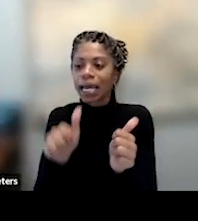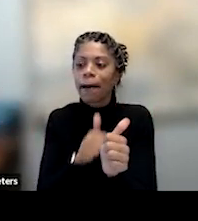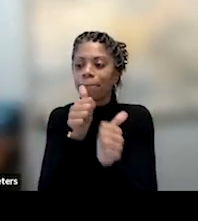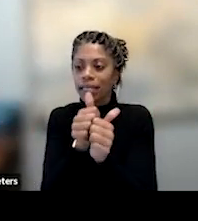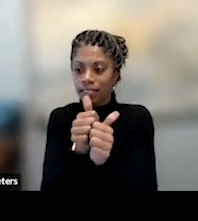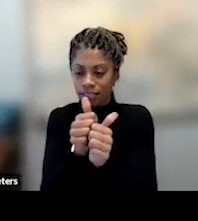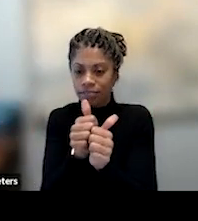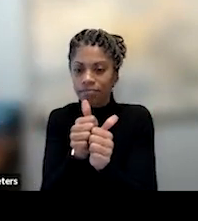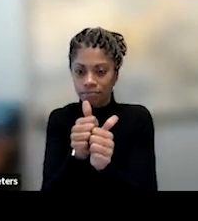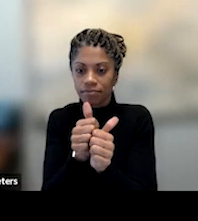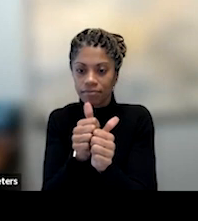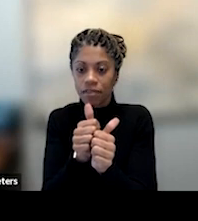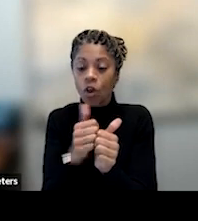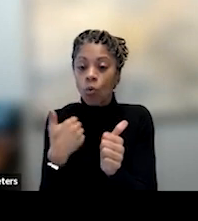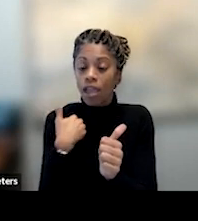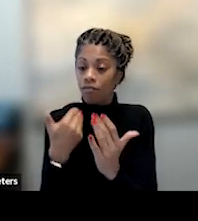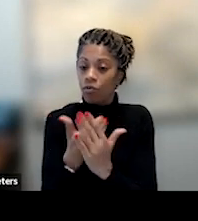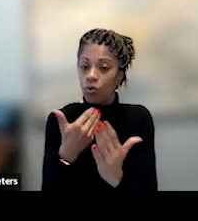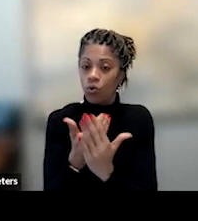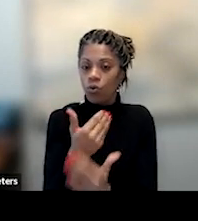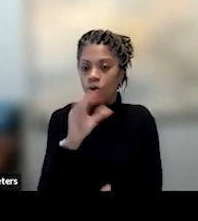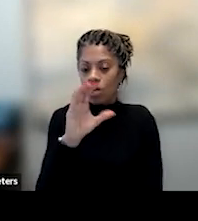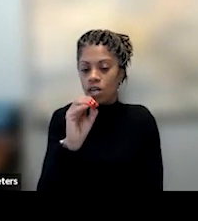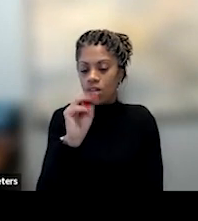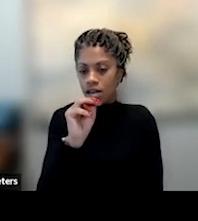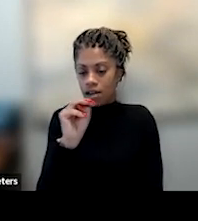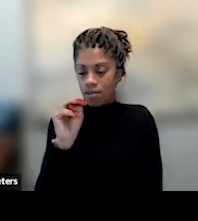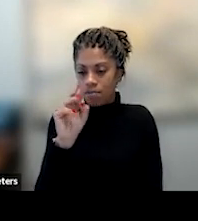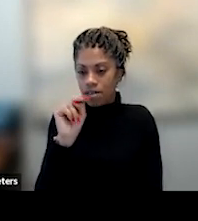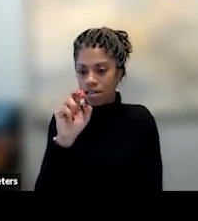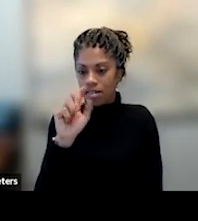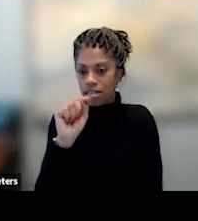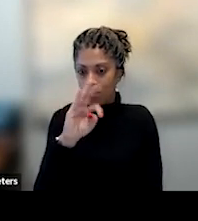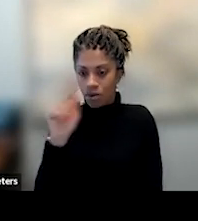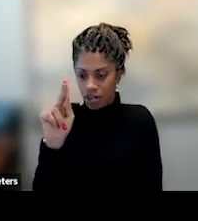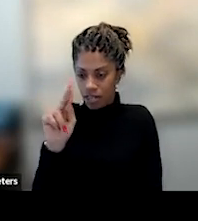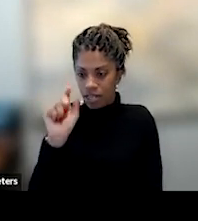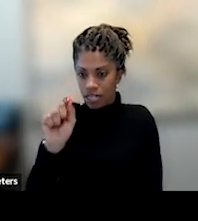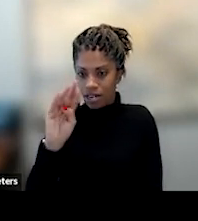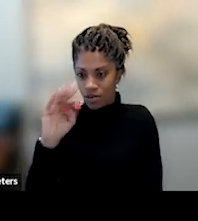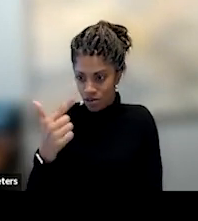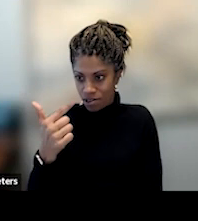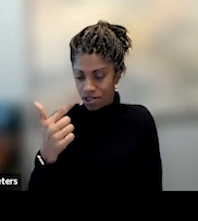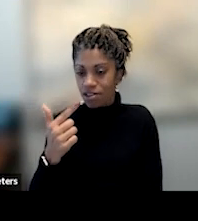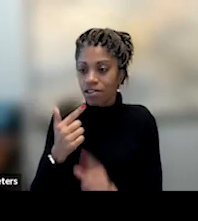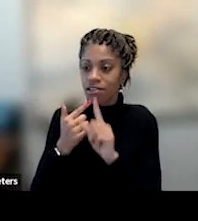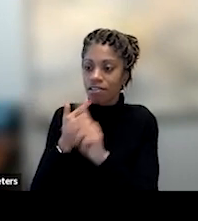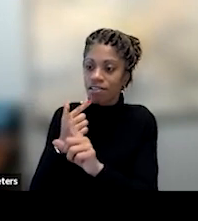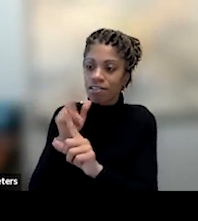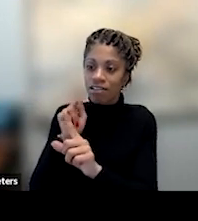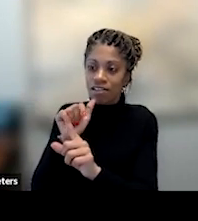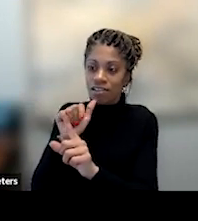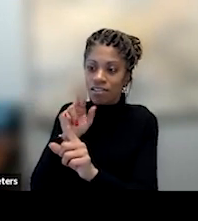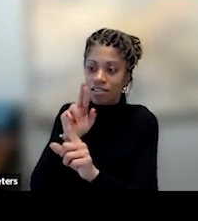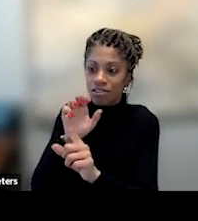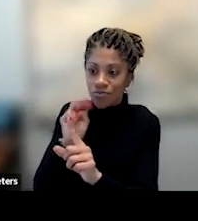first, we have a brand new comnetwork.org. That's largely thanks to Kareem, actually, who was the mad scientist who helped us